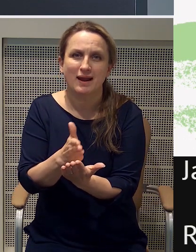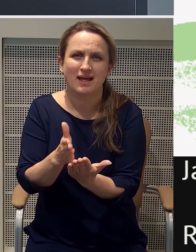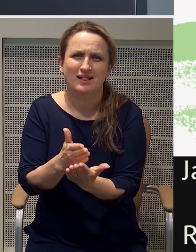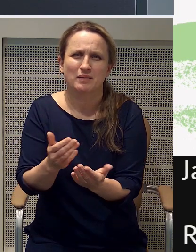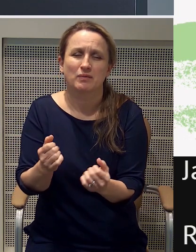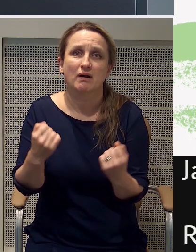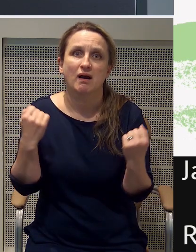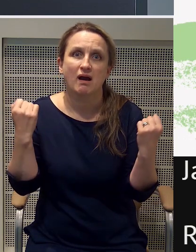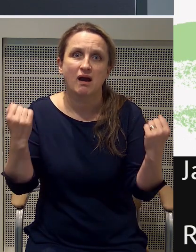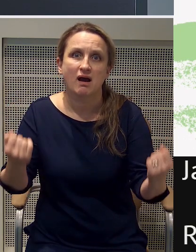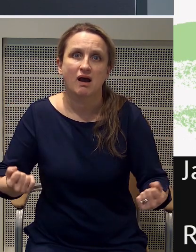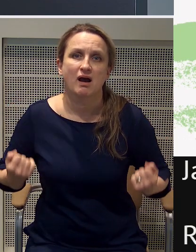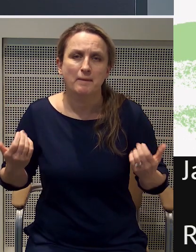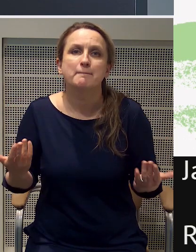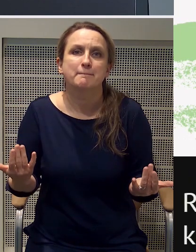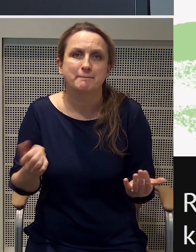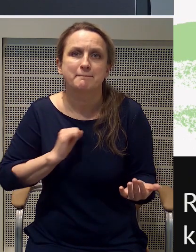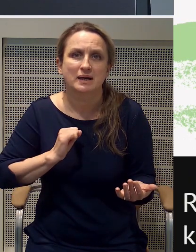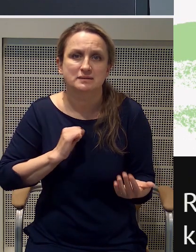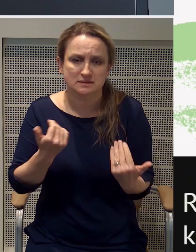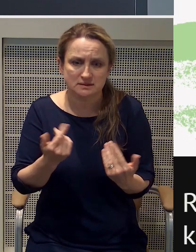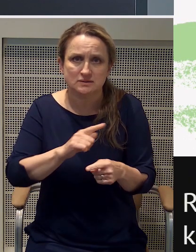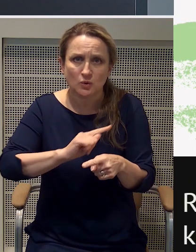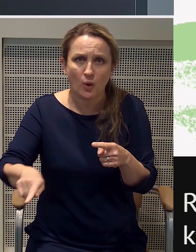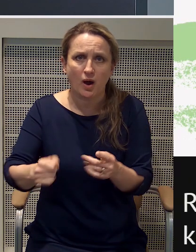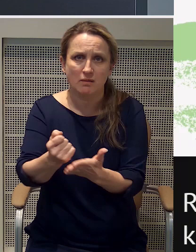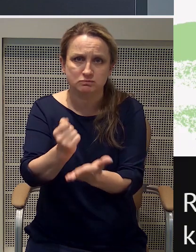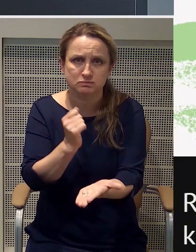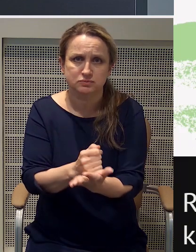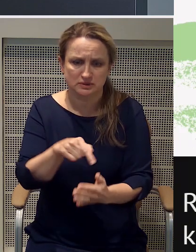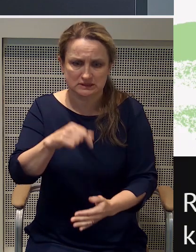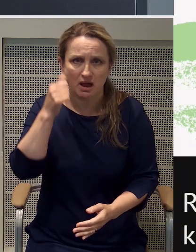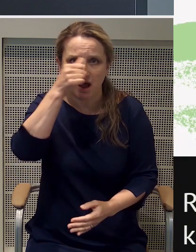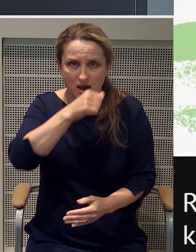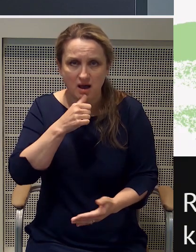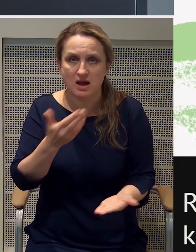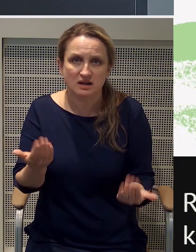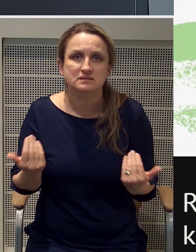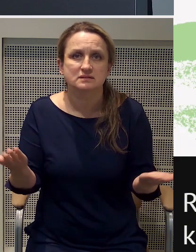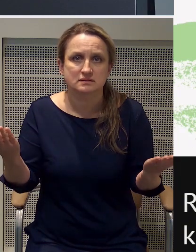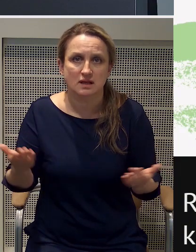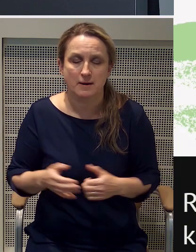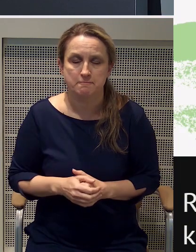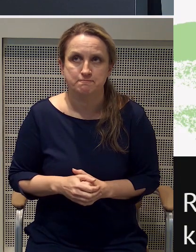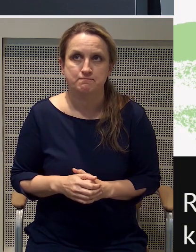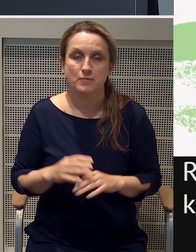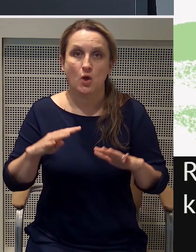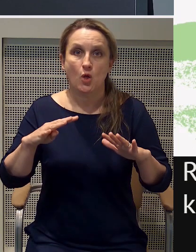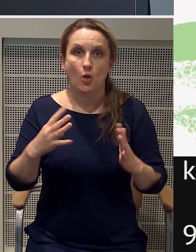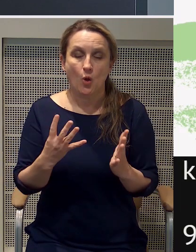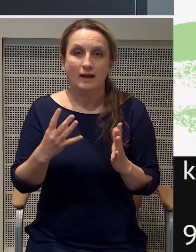We have been talking about it for years. Could we please pass the change this